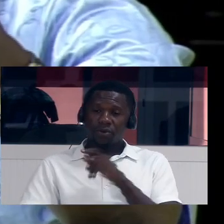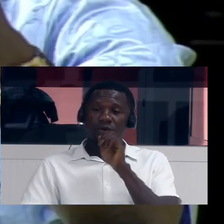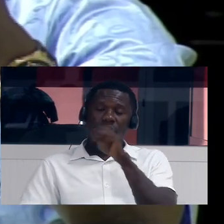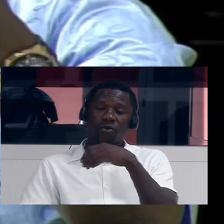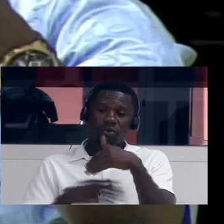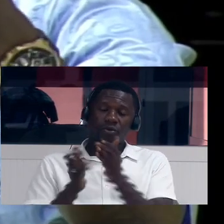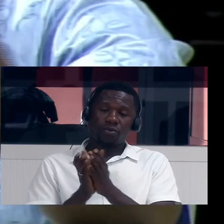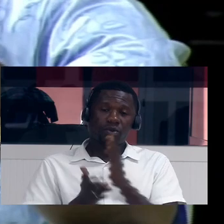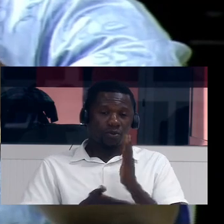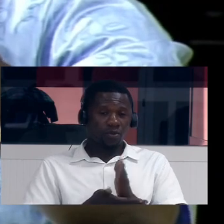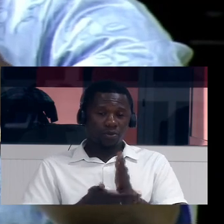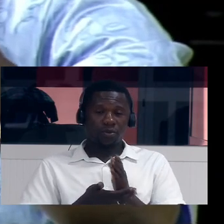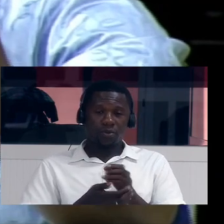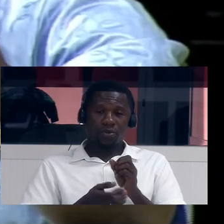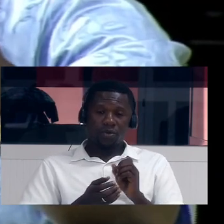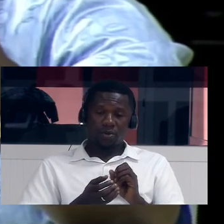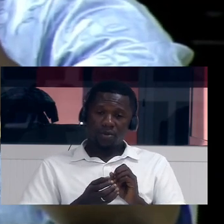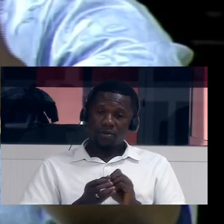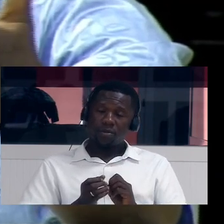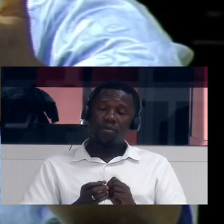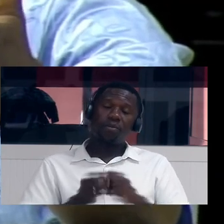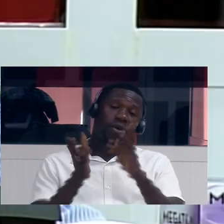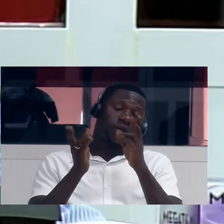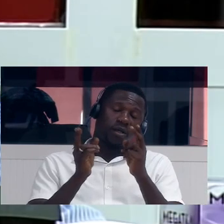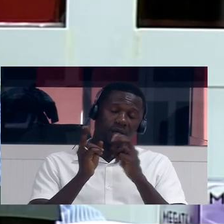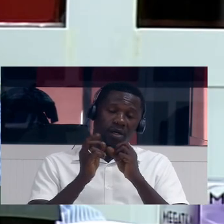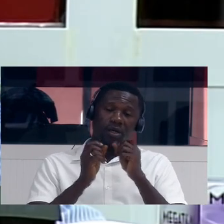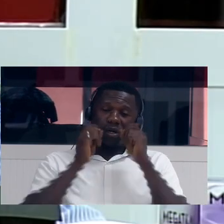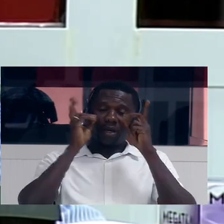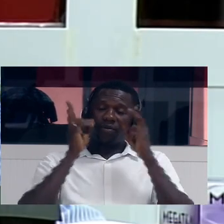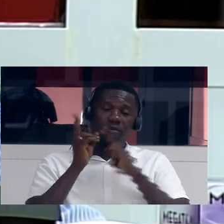fact, expelled live ammunition or not.